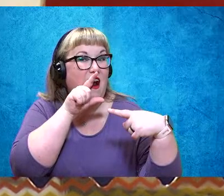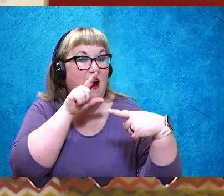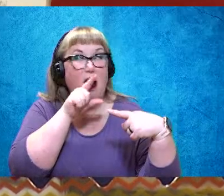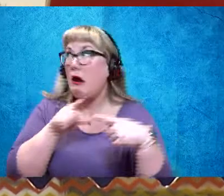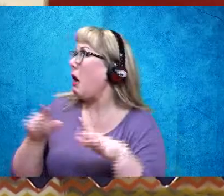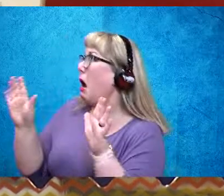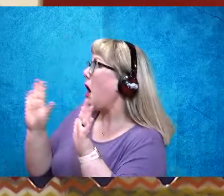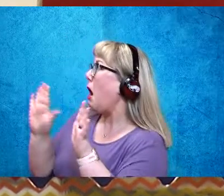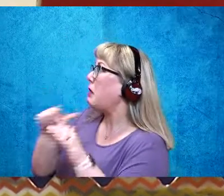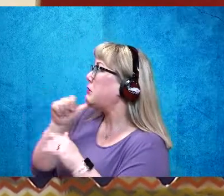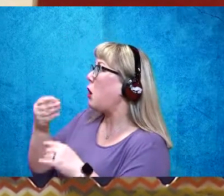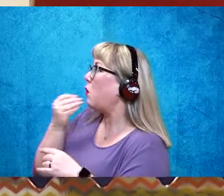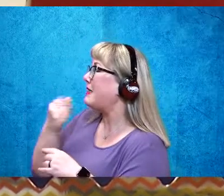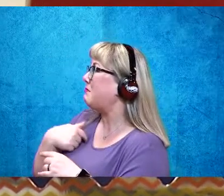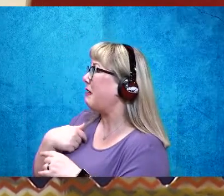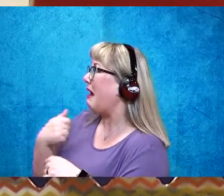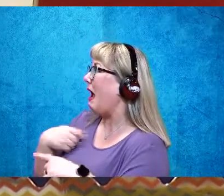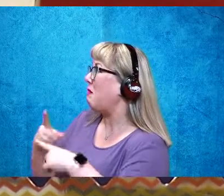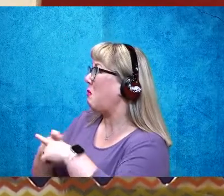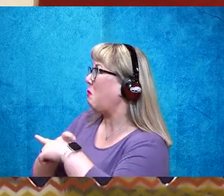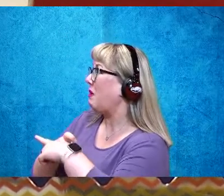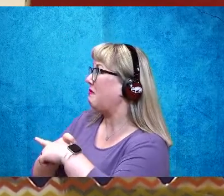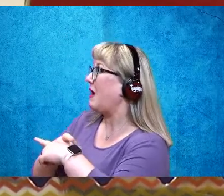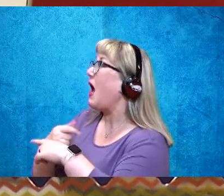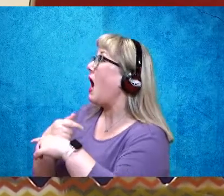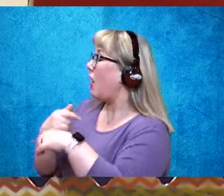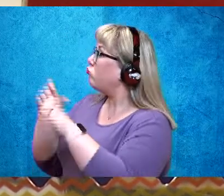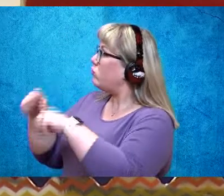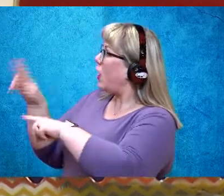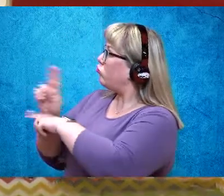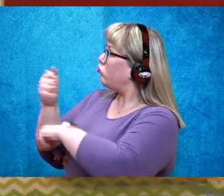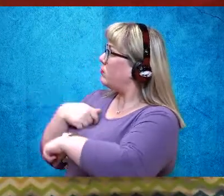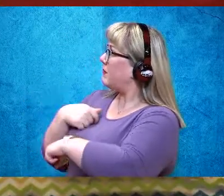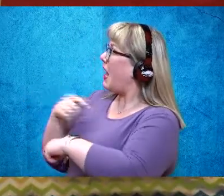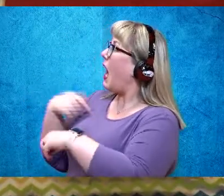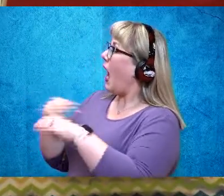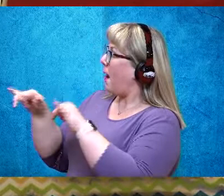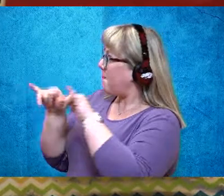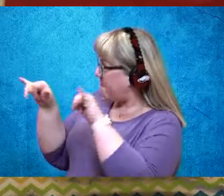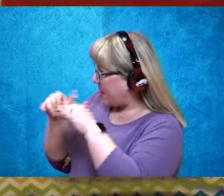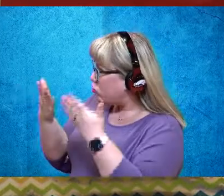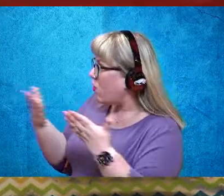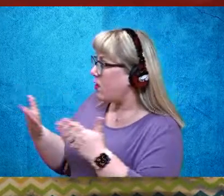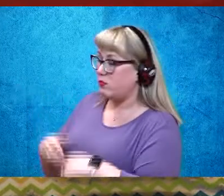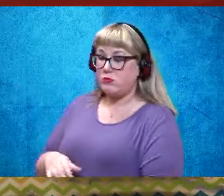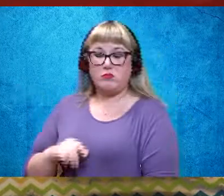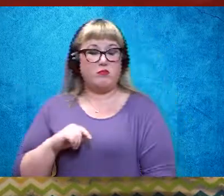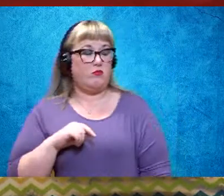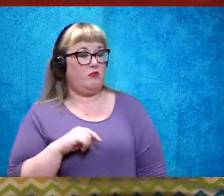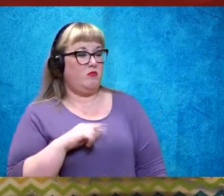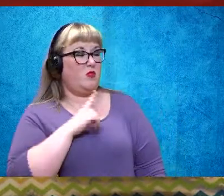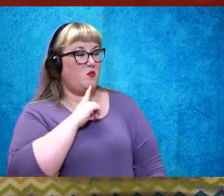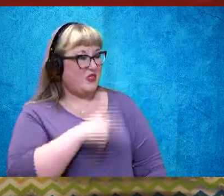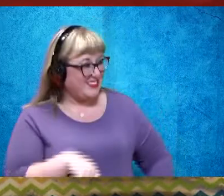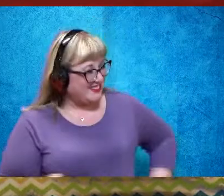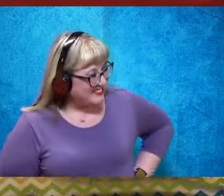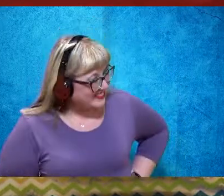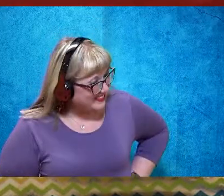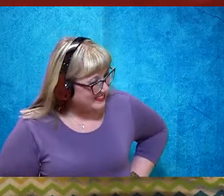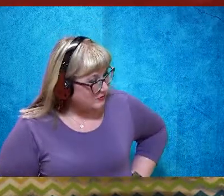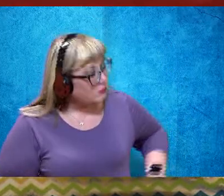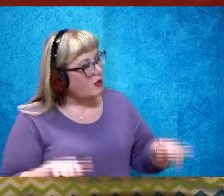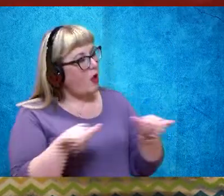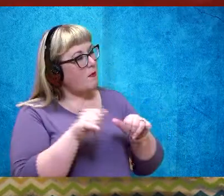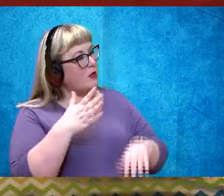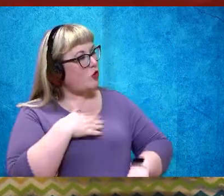Don't eat me! I'm an inchworm! I'm useful! I measure things! Is that so? Said the robin. Then measure